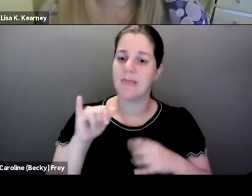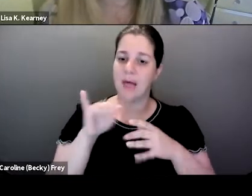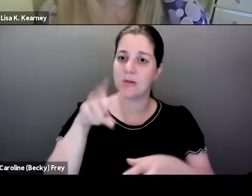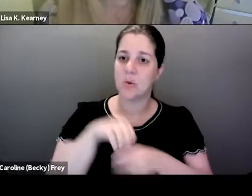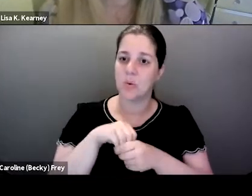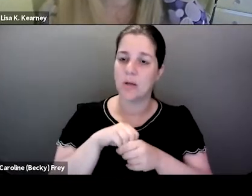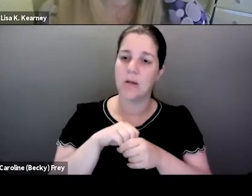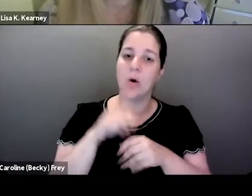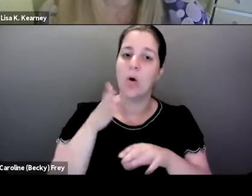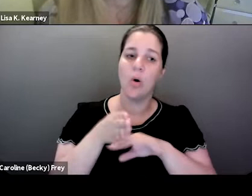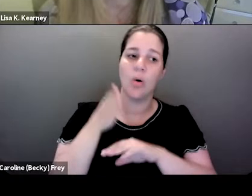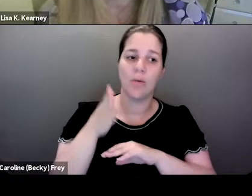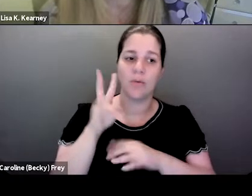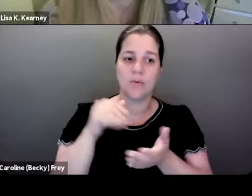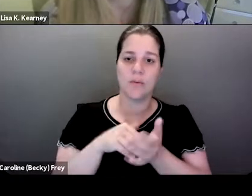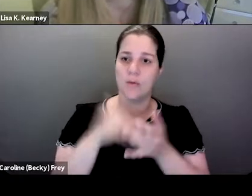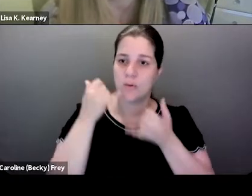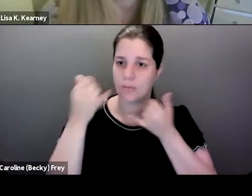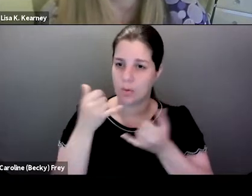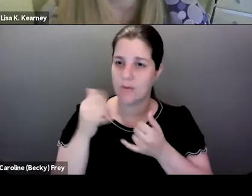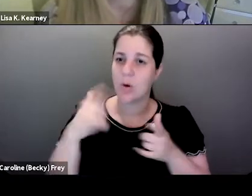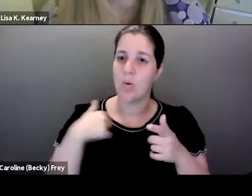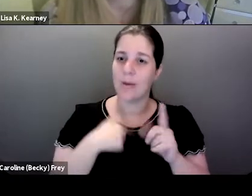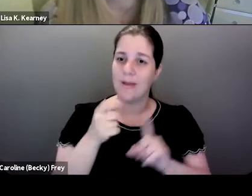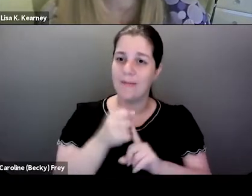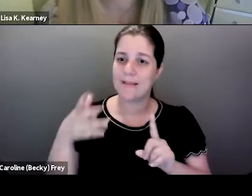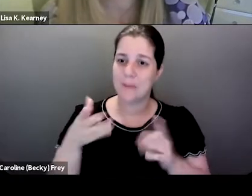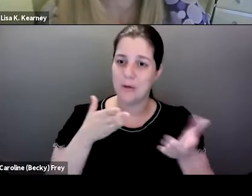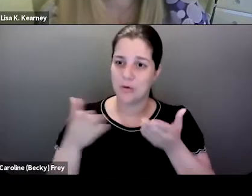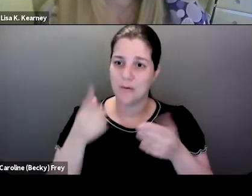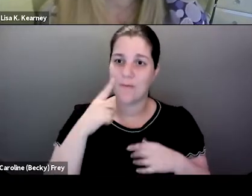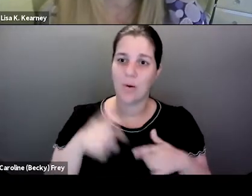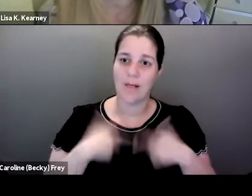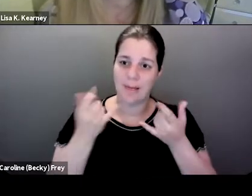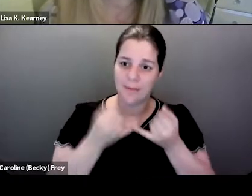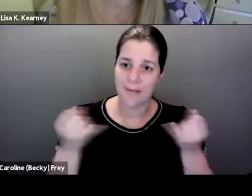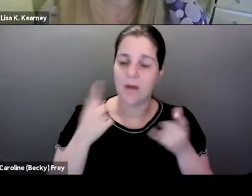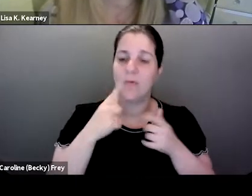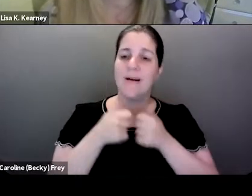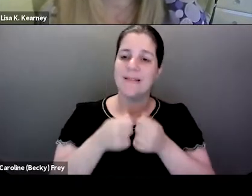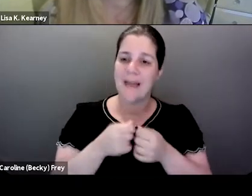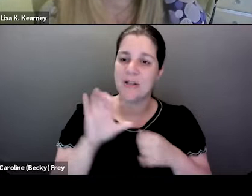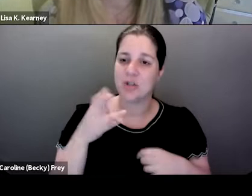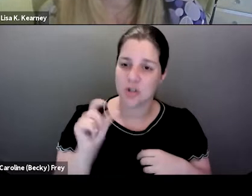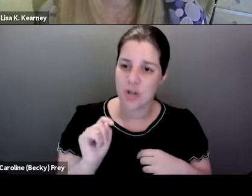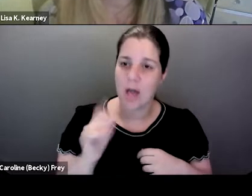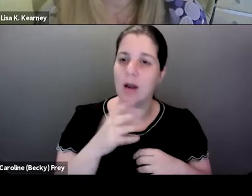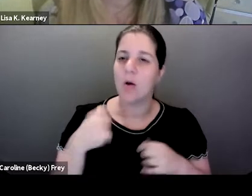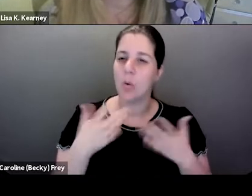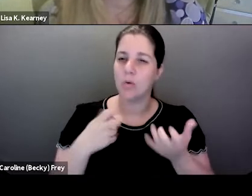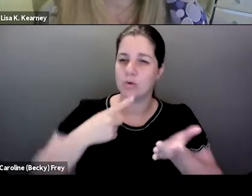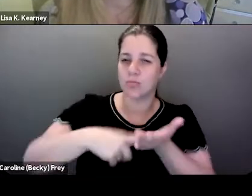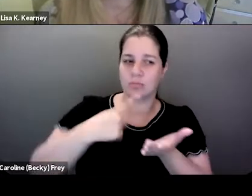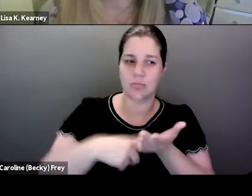our services, just like our Lifeline partners, with text and chat. And I want to talk with you a little bit about not